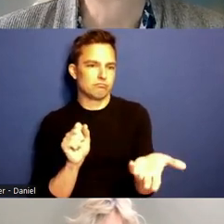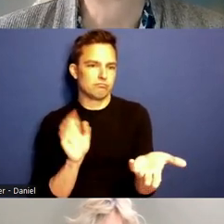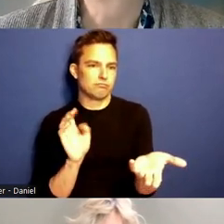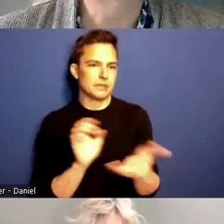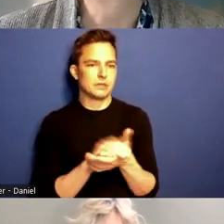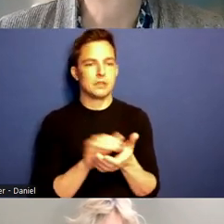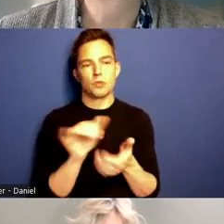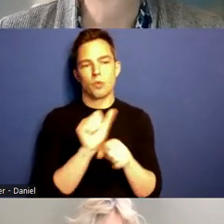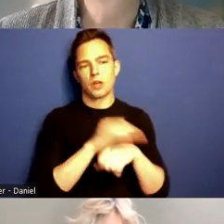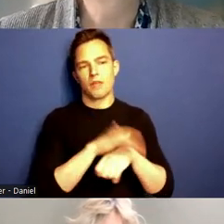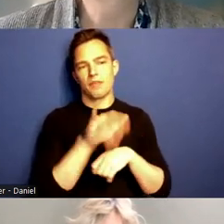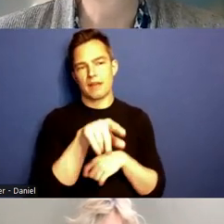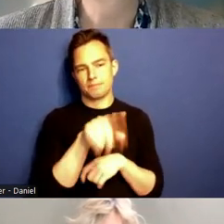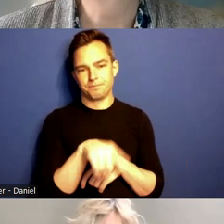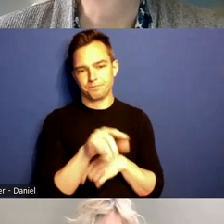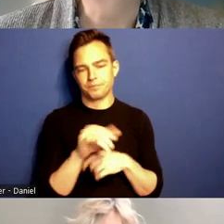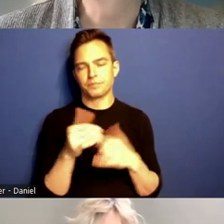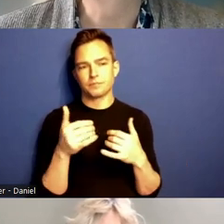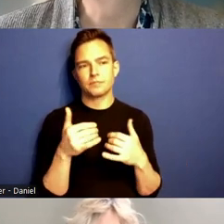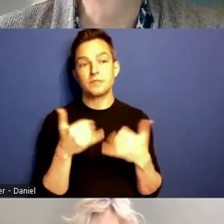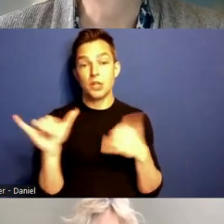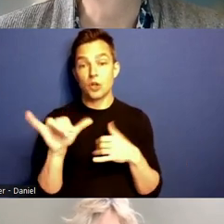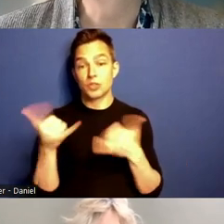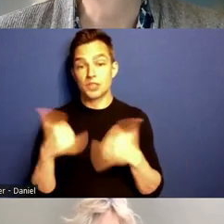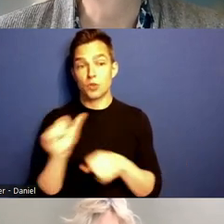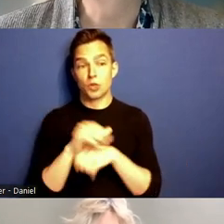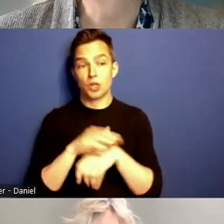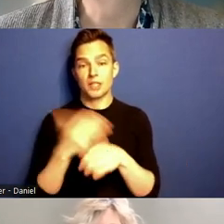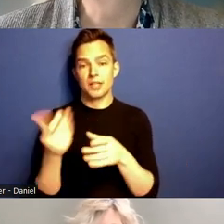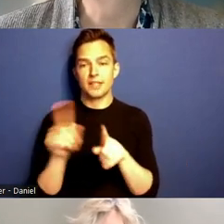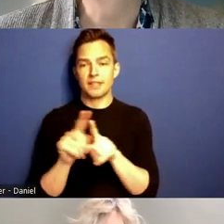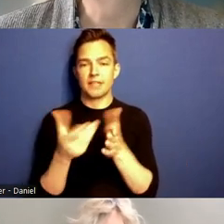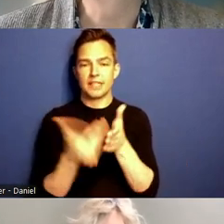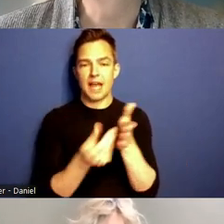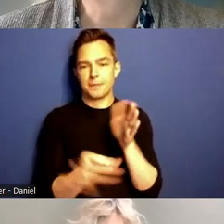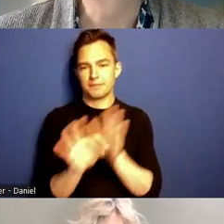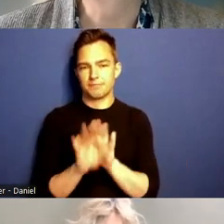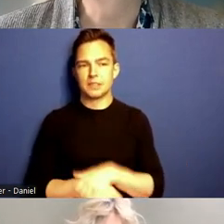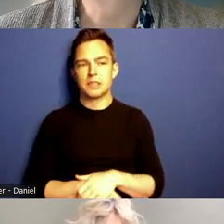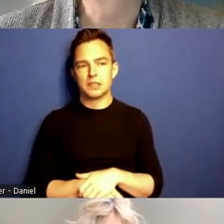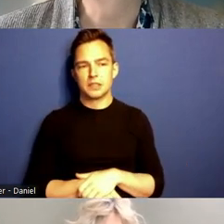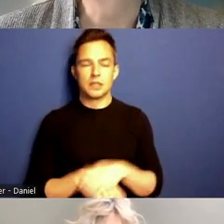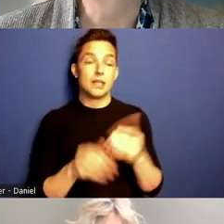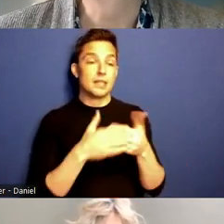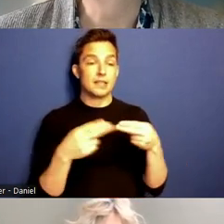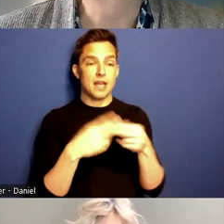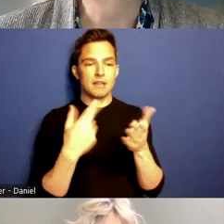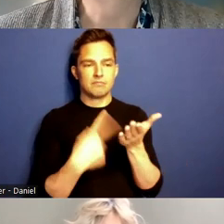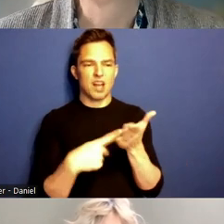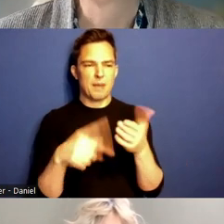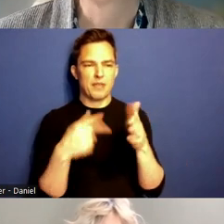We are also still working on gaps. Next slide. So I'll talk a little bit about that.